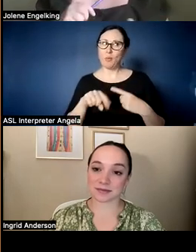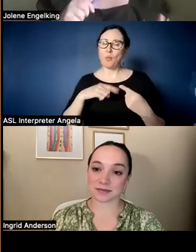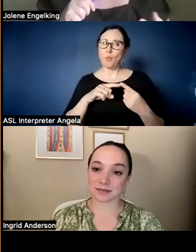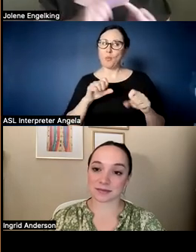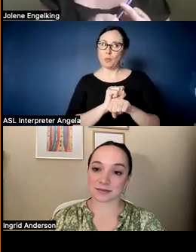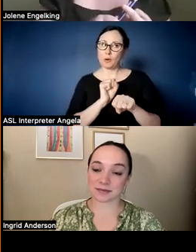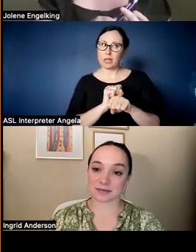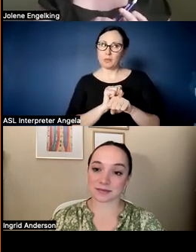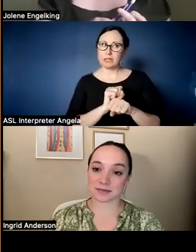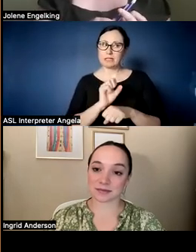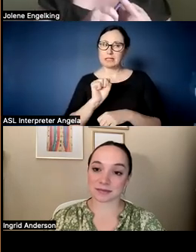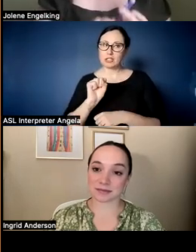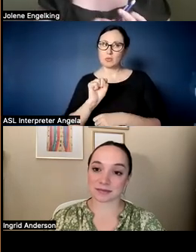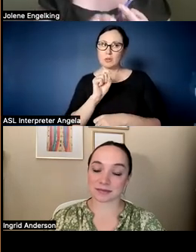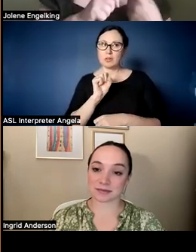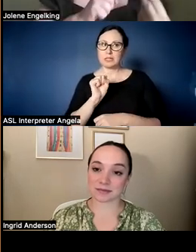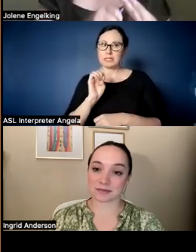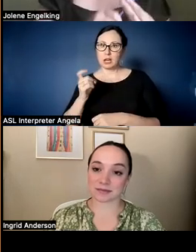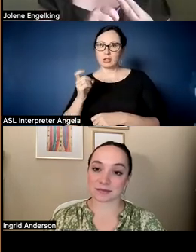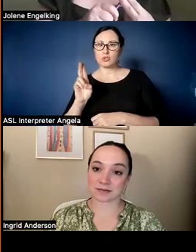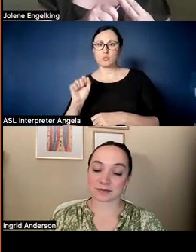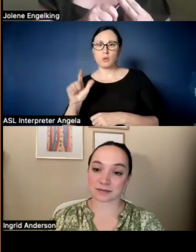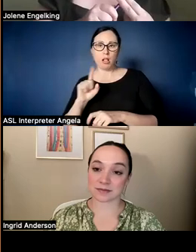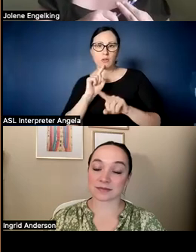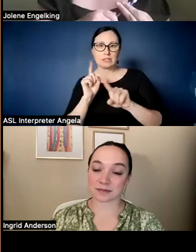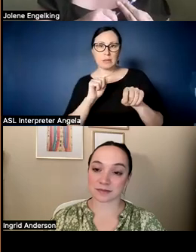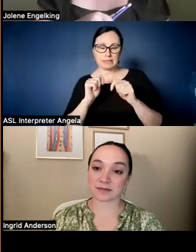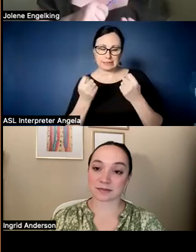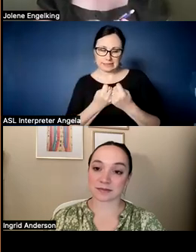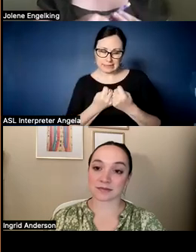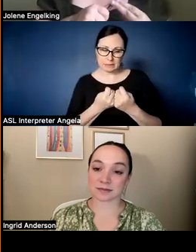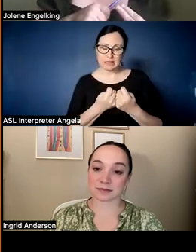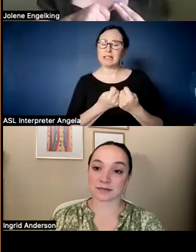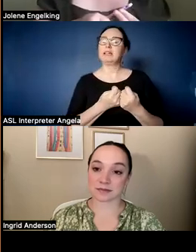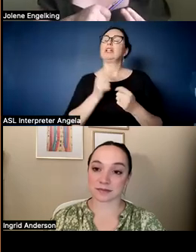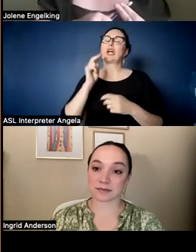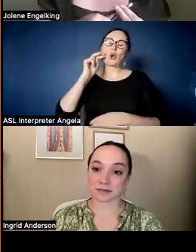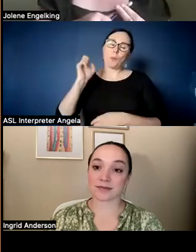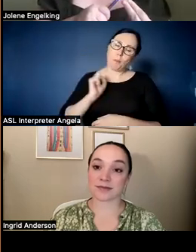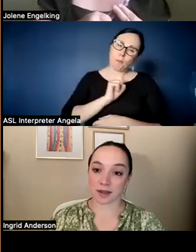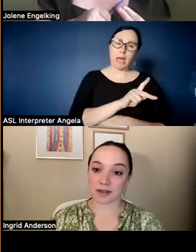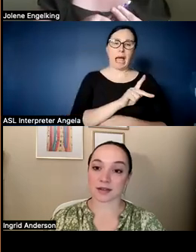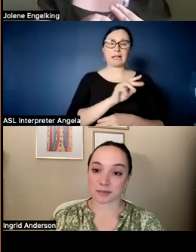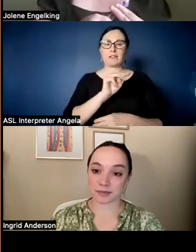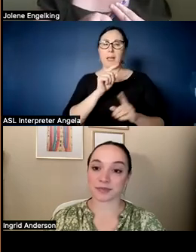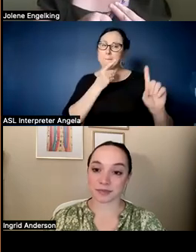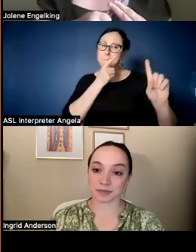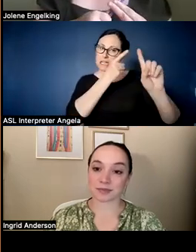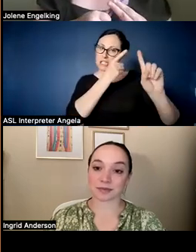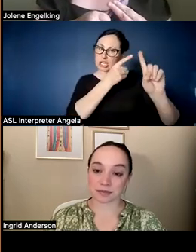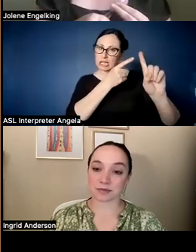both like, if yes, create your vision and go back to it, create your mission and go back to it, but also always have those shared values and shared